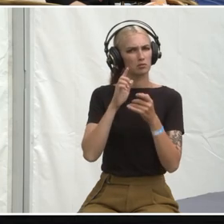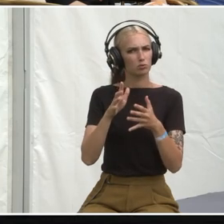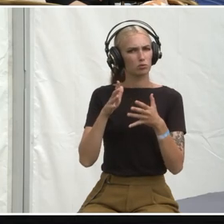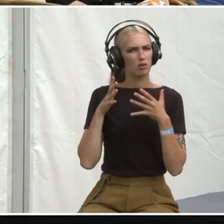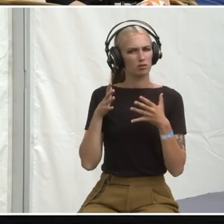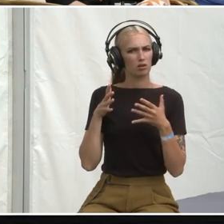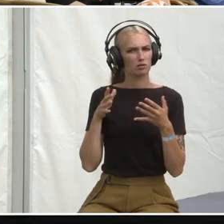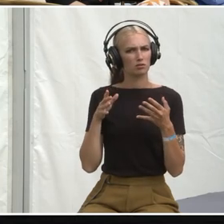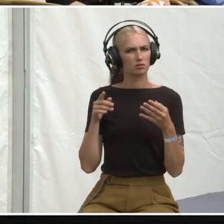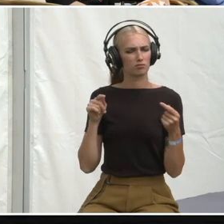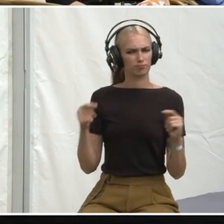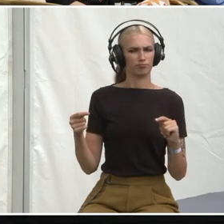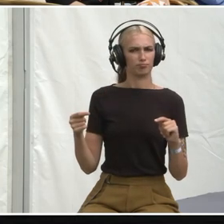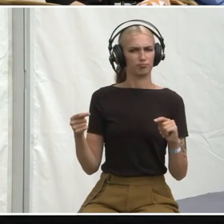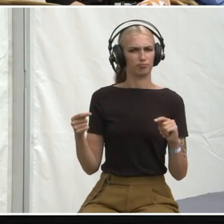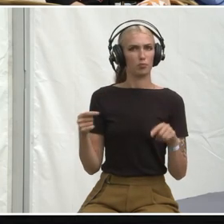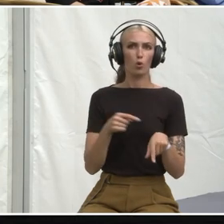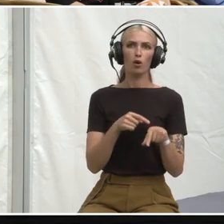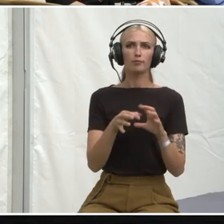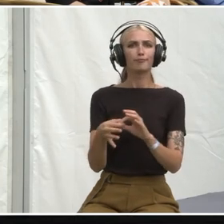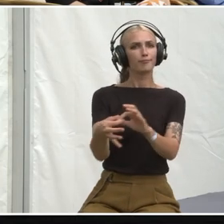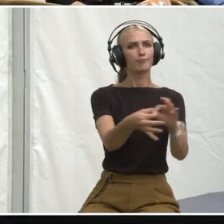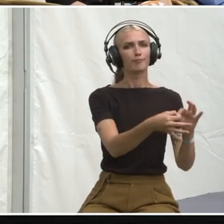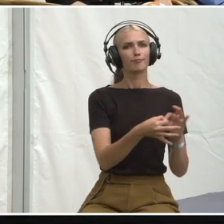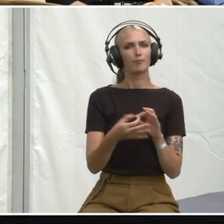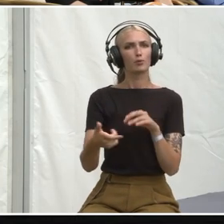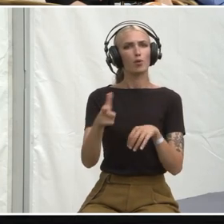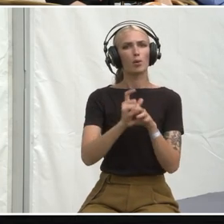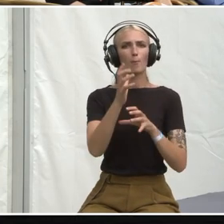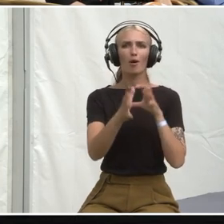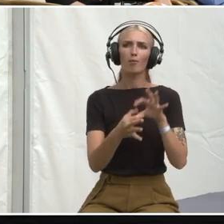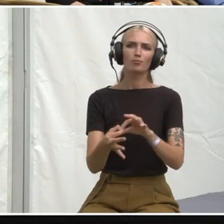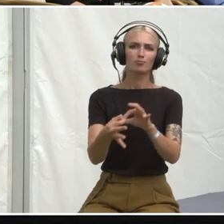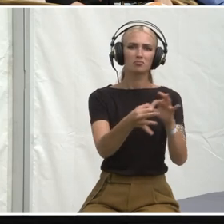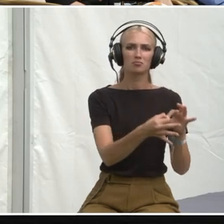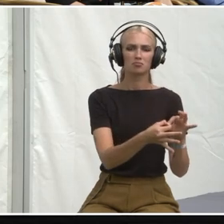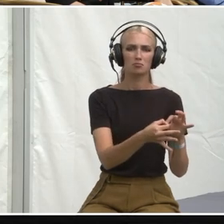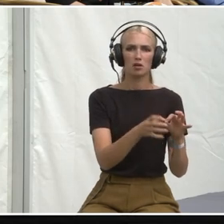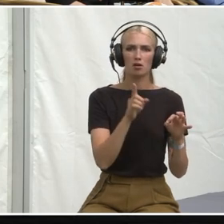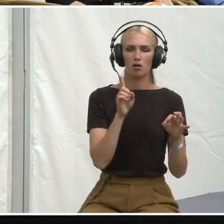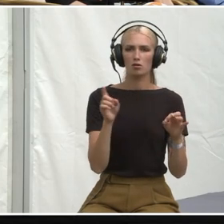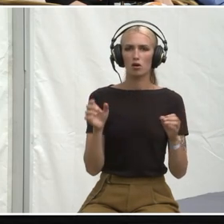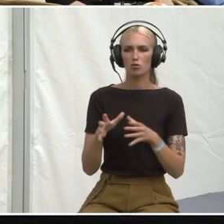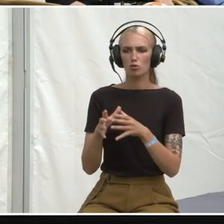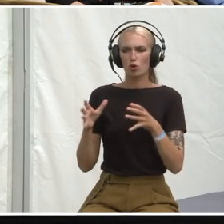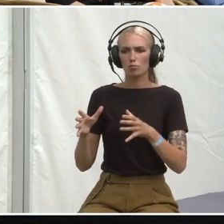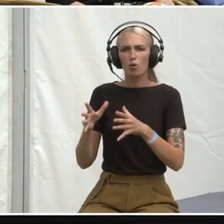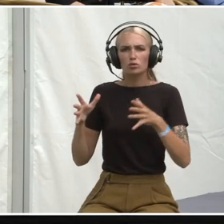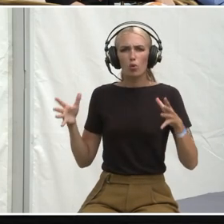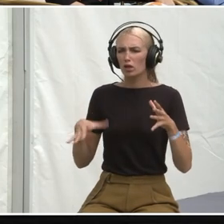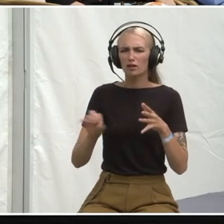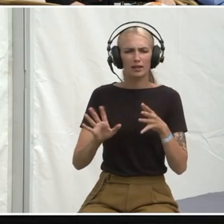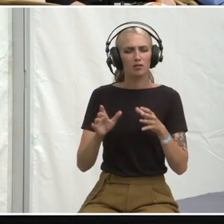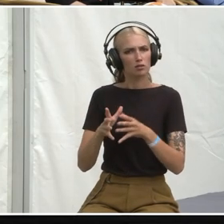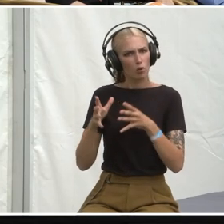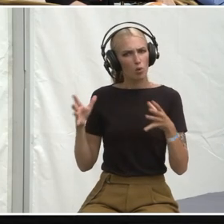this paradox between being more connected and yet a large group, not all, feel